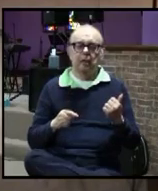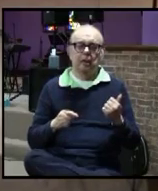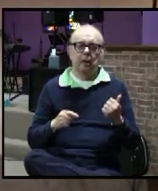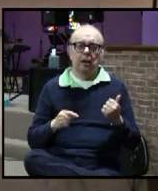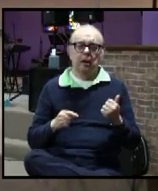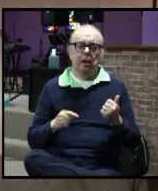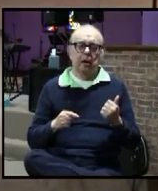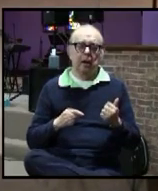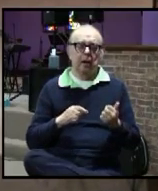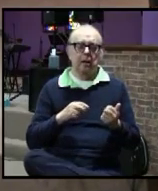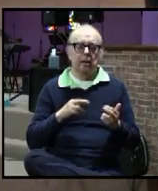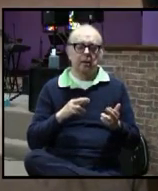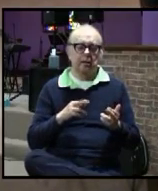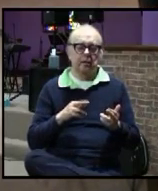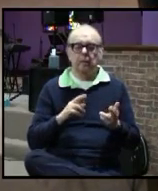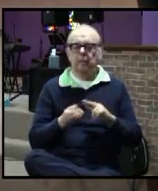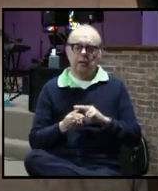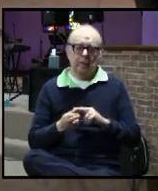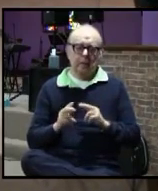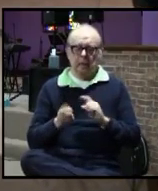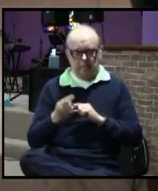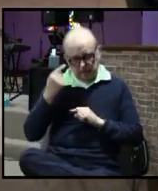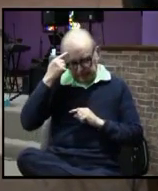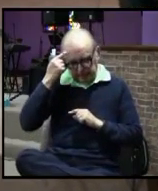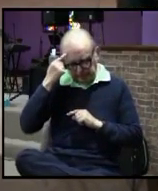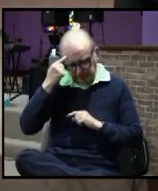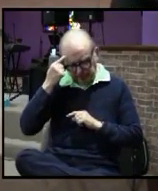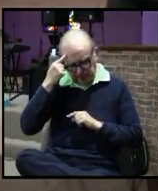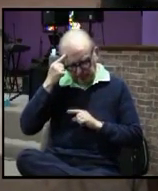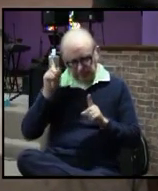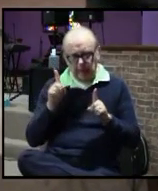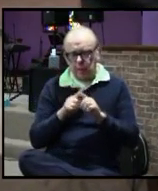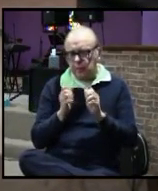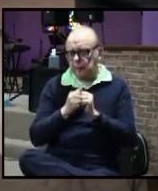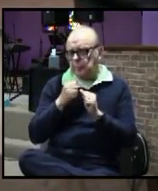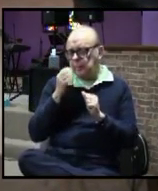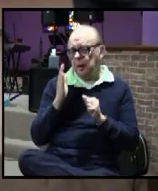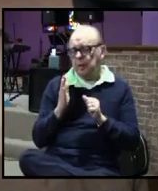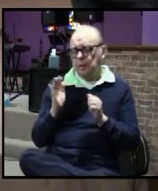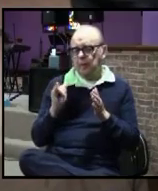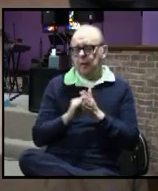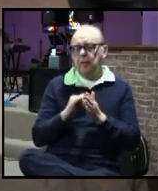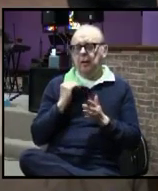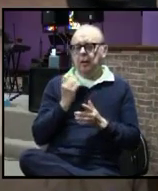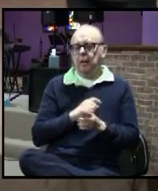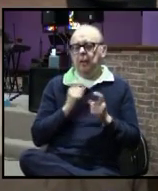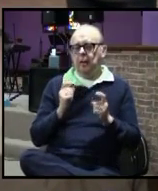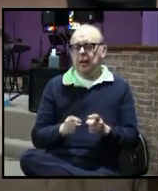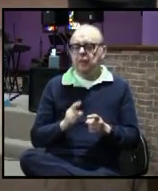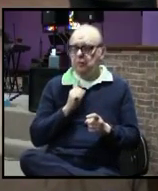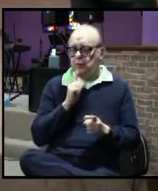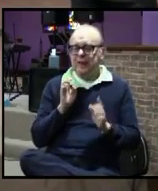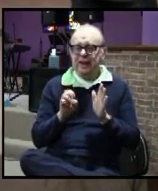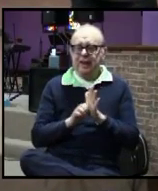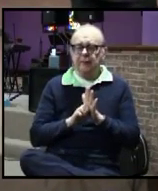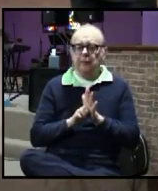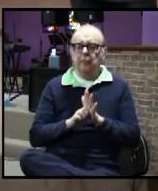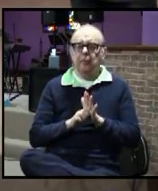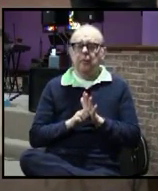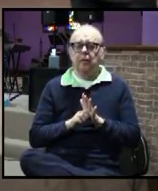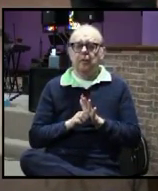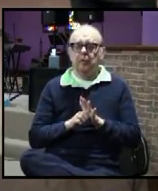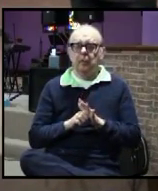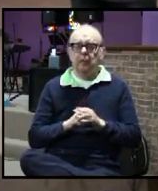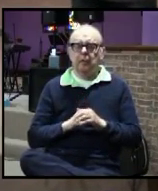to have a change of mind. Repentance, part of it is we change our mind and we begin to agree with God that our sin is evil.